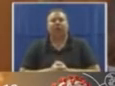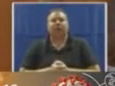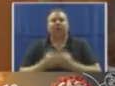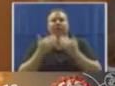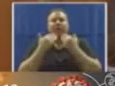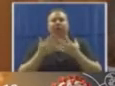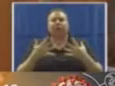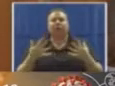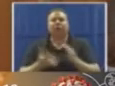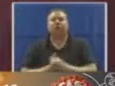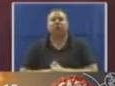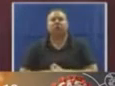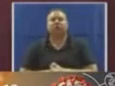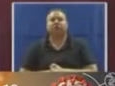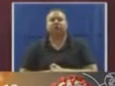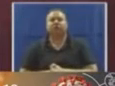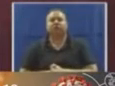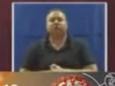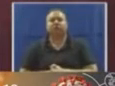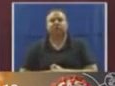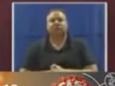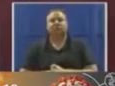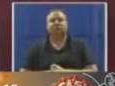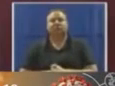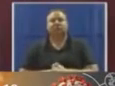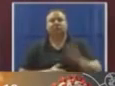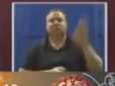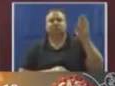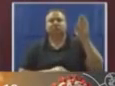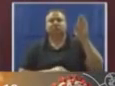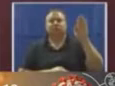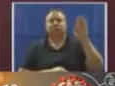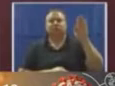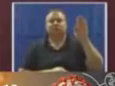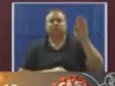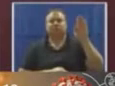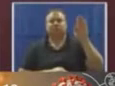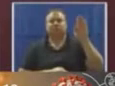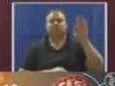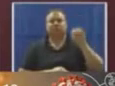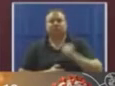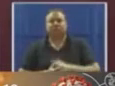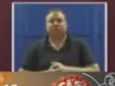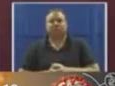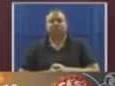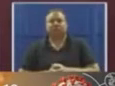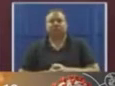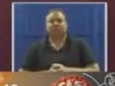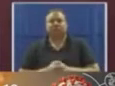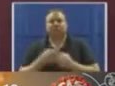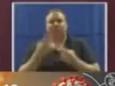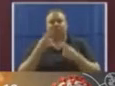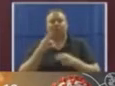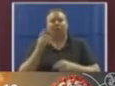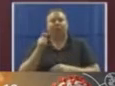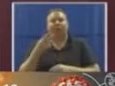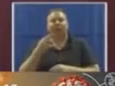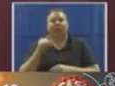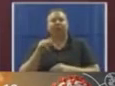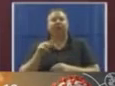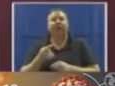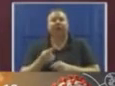much. Thank you. On a point of order, Honourable Speaker. Honourable Thring.